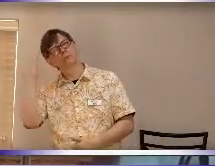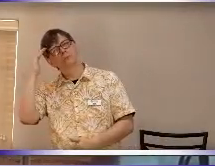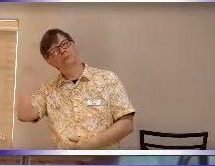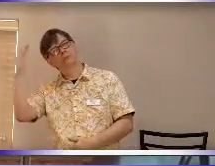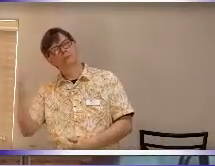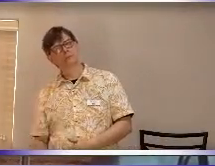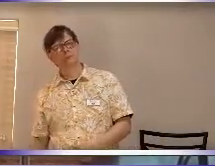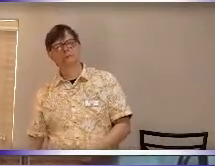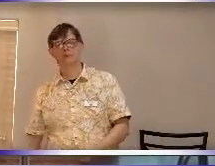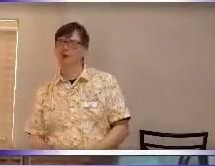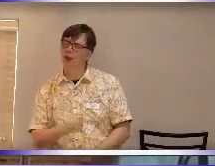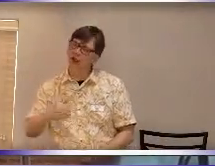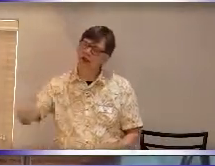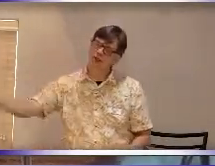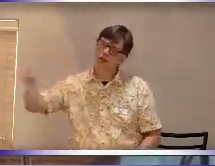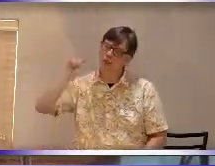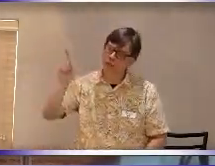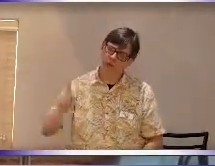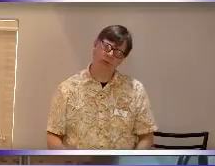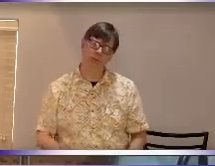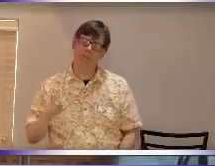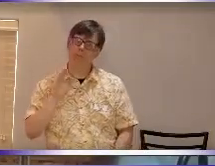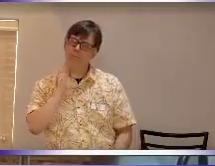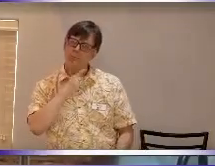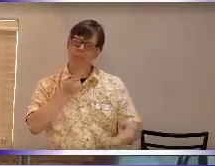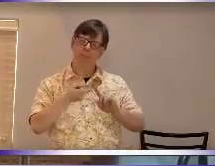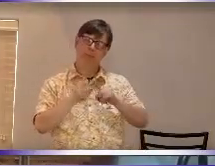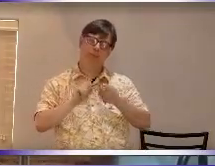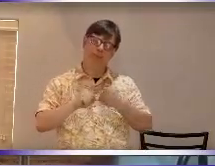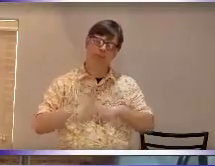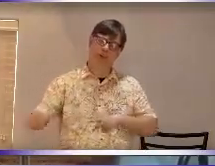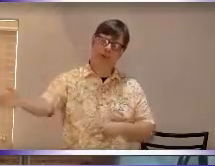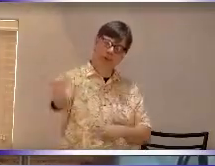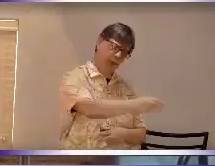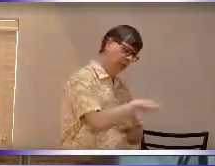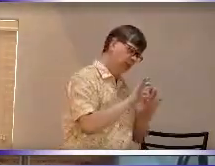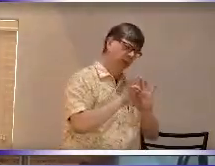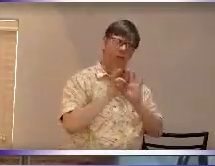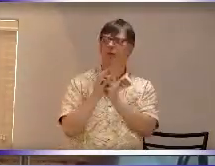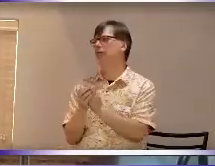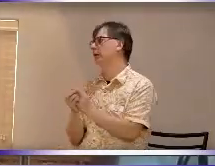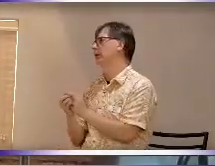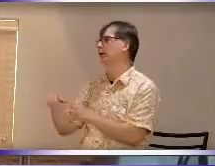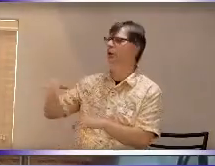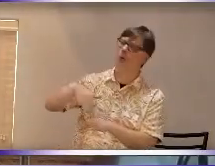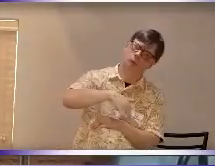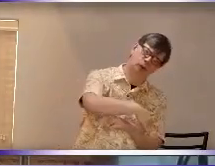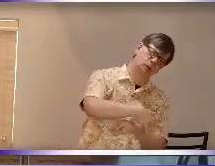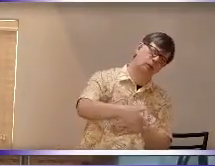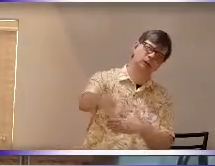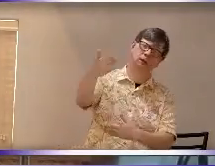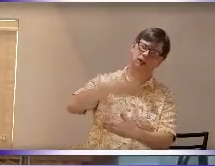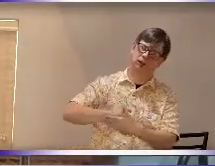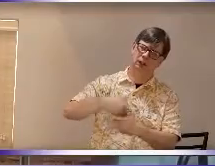family. Until I started going to other people's homes. And you walk into their house